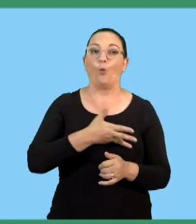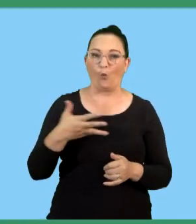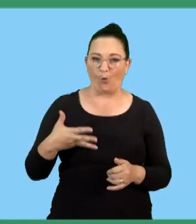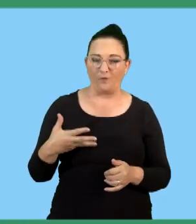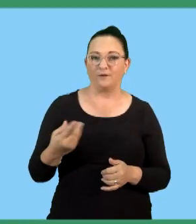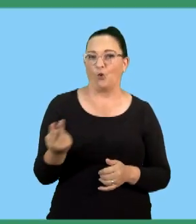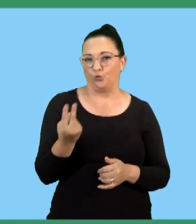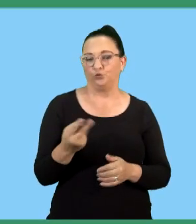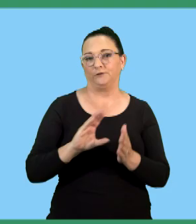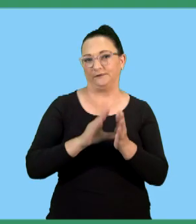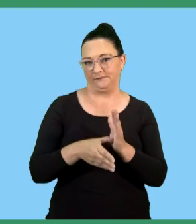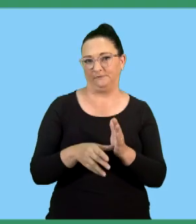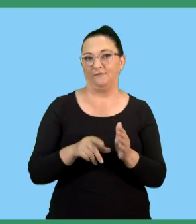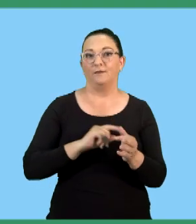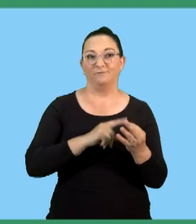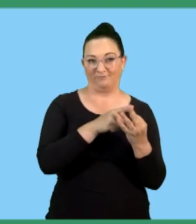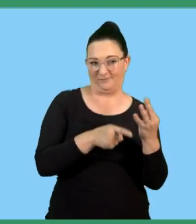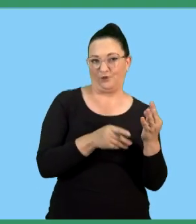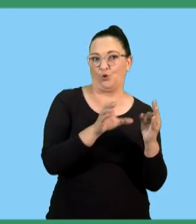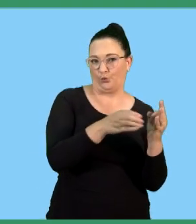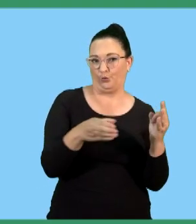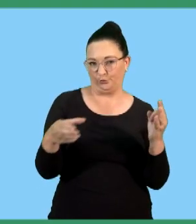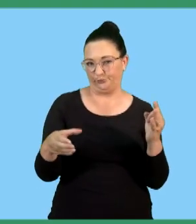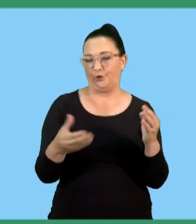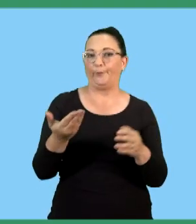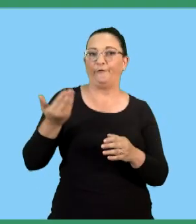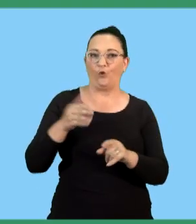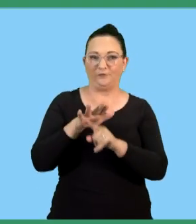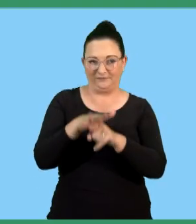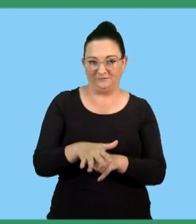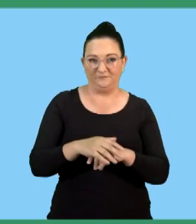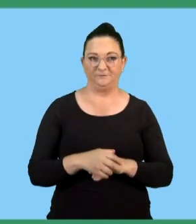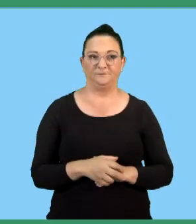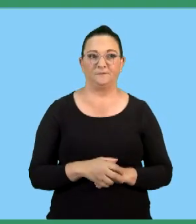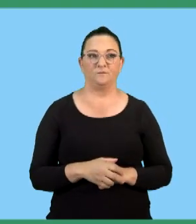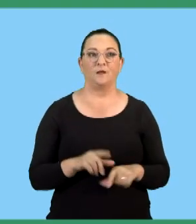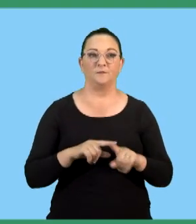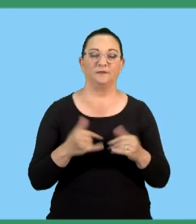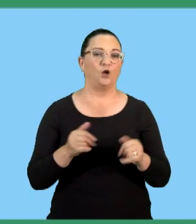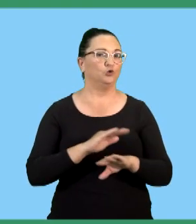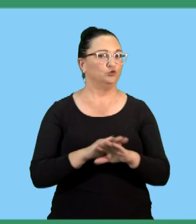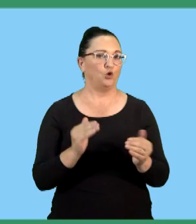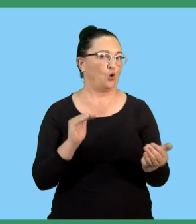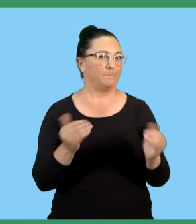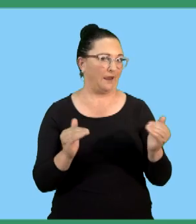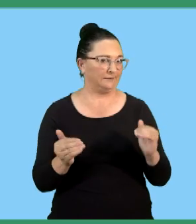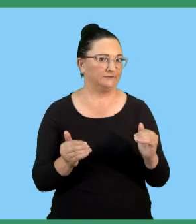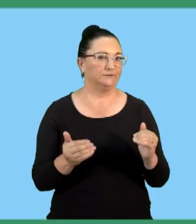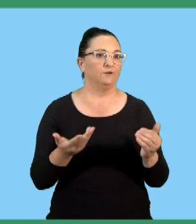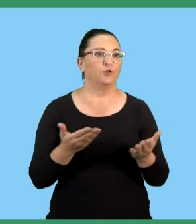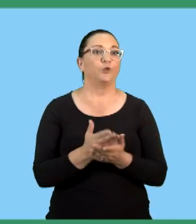These are our previously disadvantaged individuals. Right. To redress the imbalances of the past